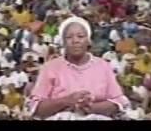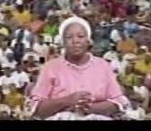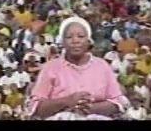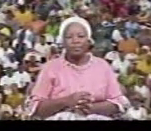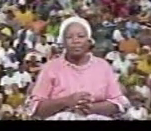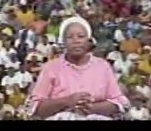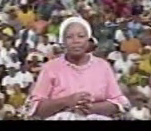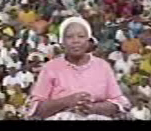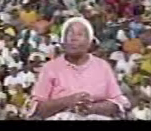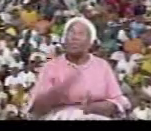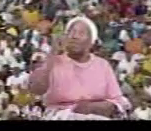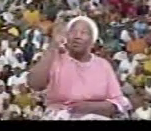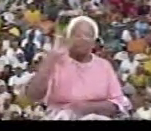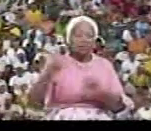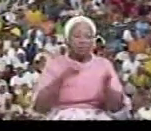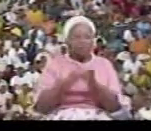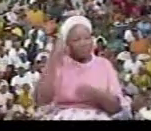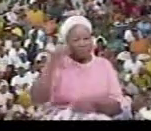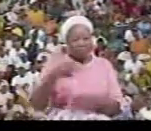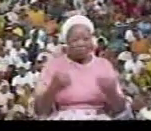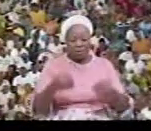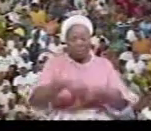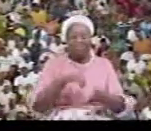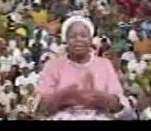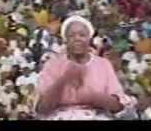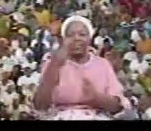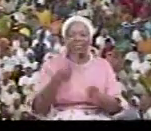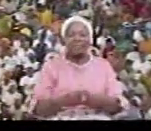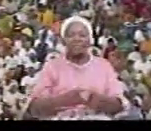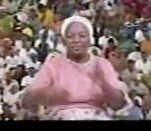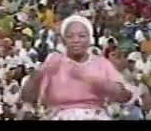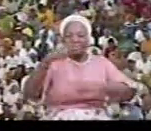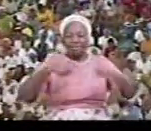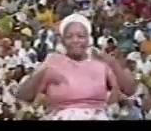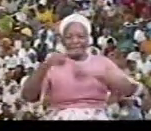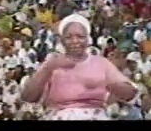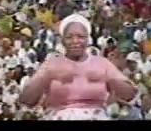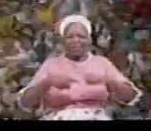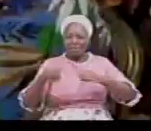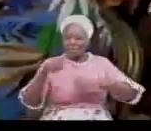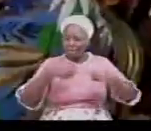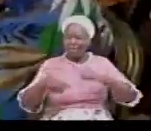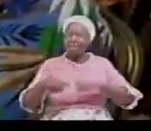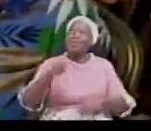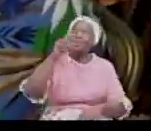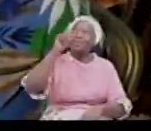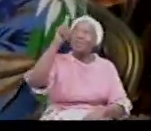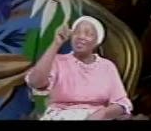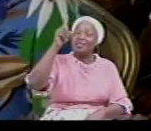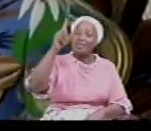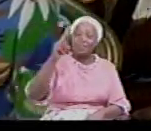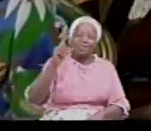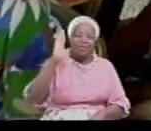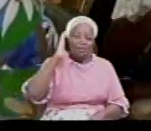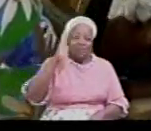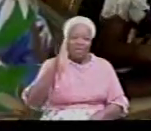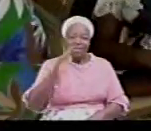He will do it for you tonight. Say, he will do it for me tonight.